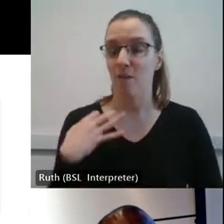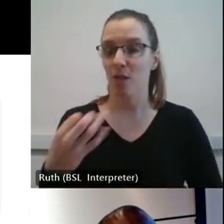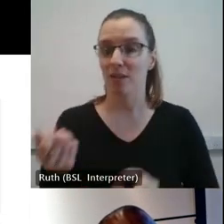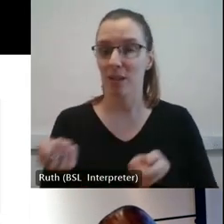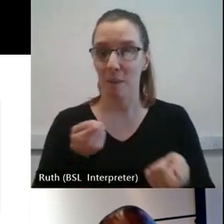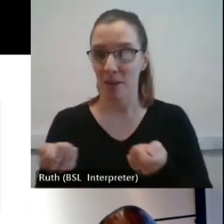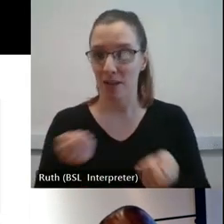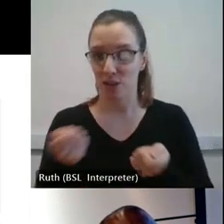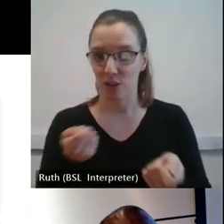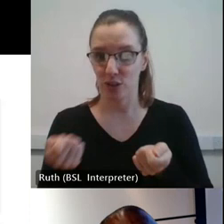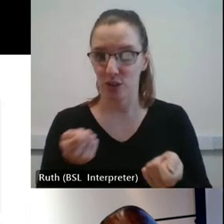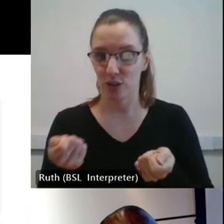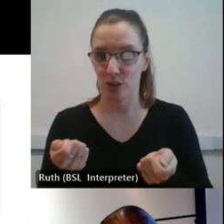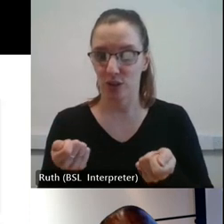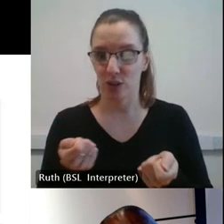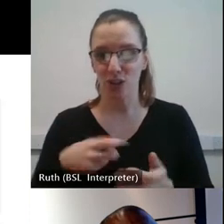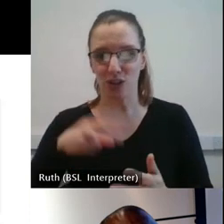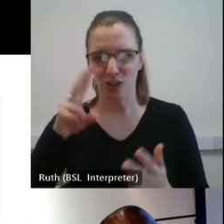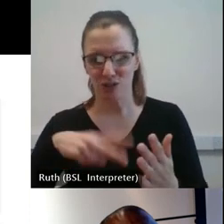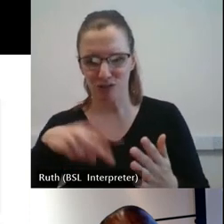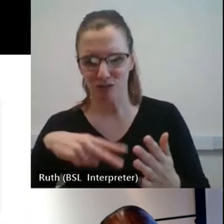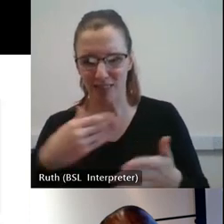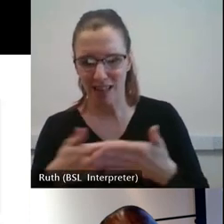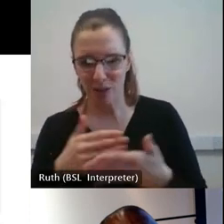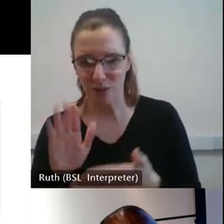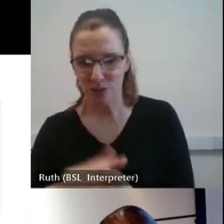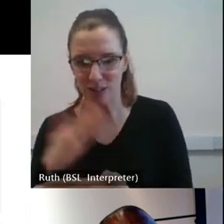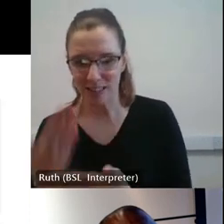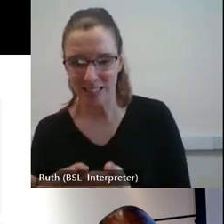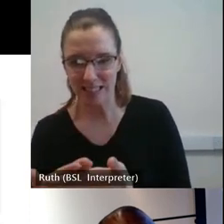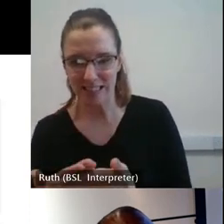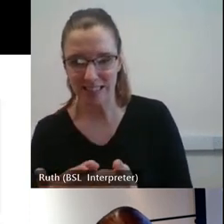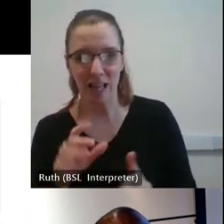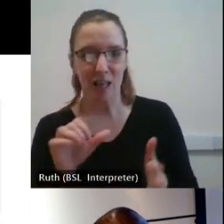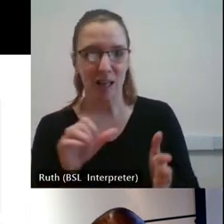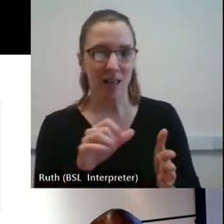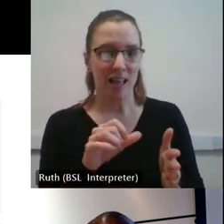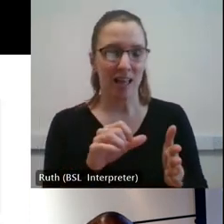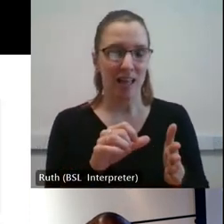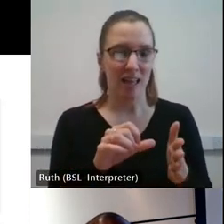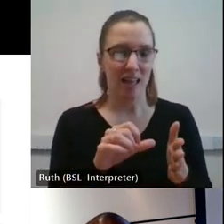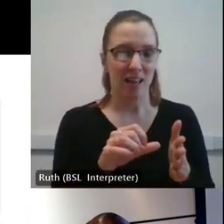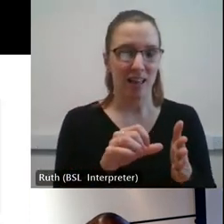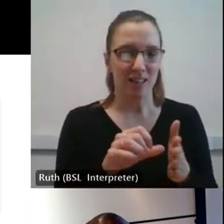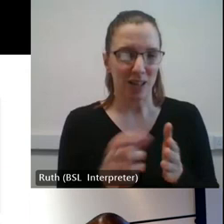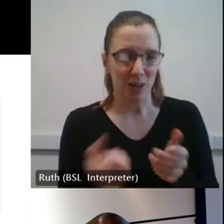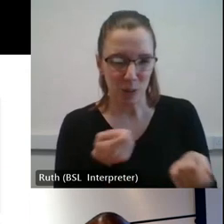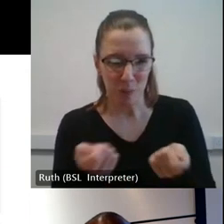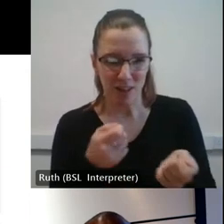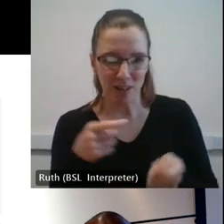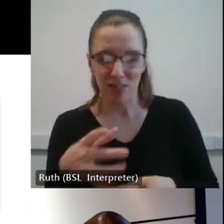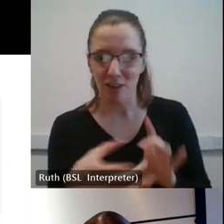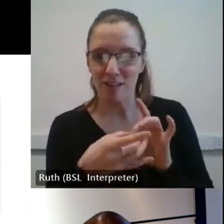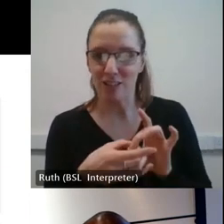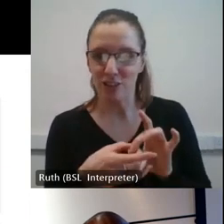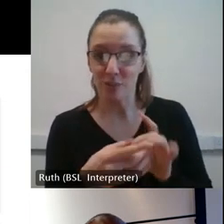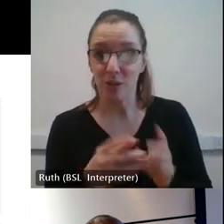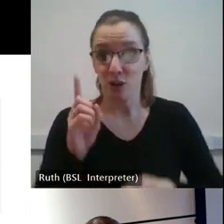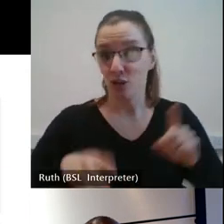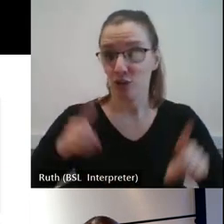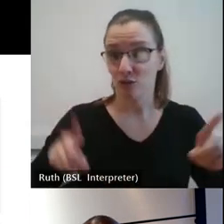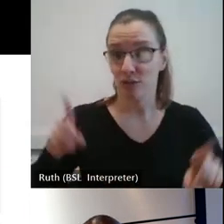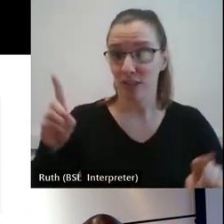speak or read the language that it's being translated into by the volunteer? How do you sort of manage that relationship to ensure there's diversity of